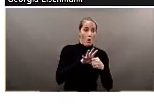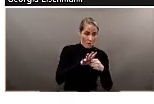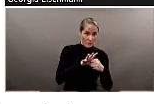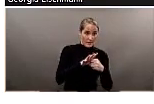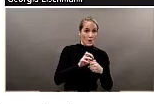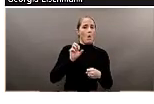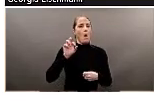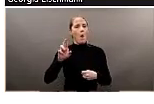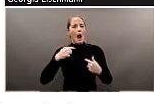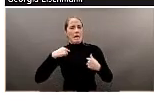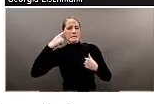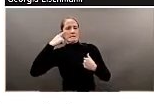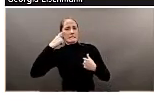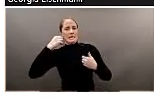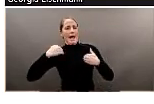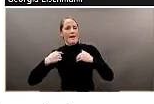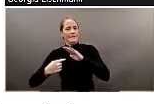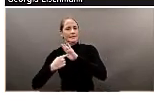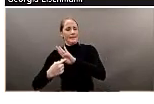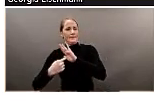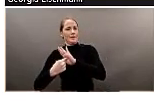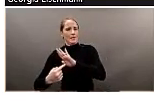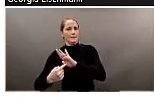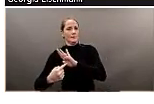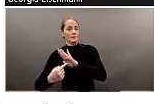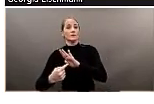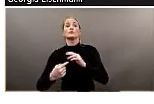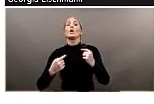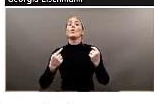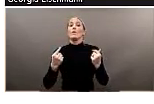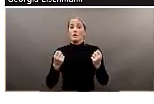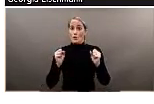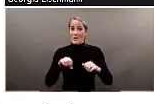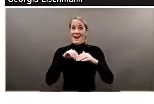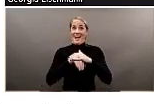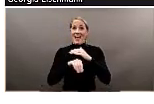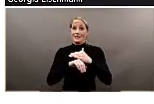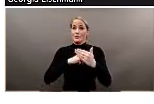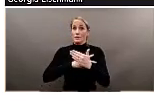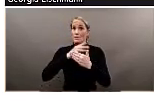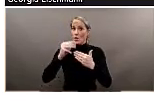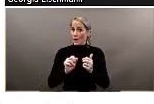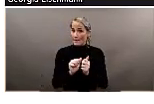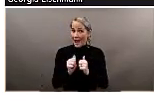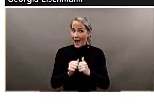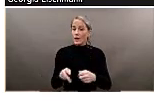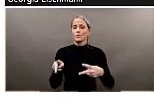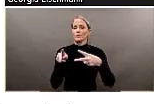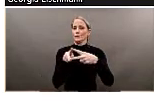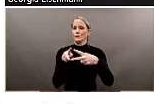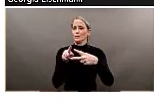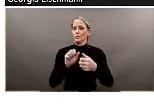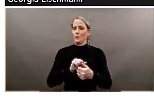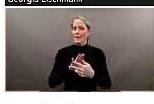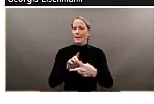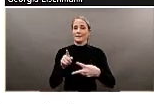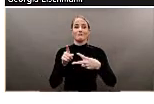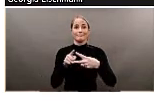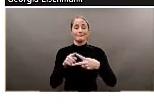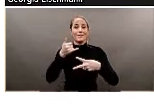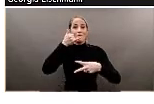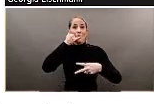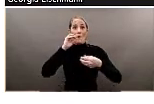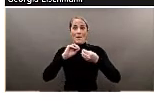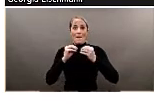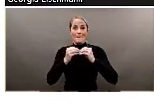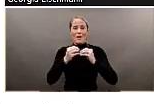positive COVID-19 diagnosis. So if you test positive, you can access the program in 2 ways. You